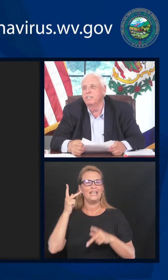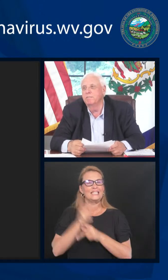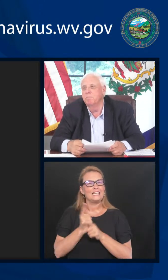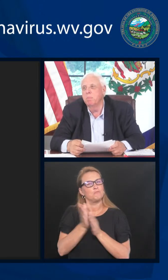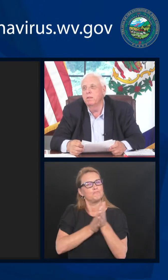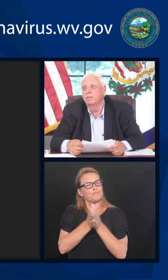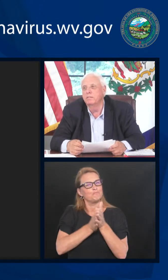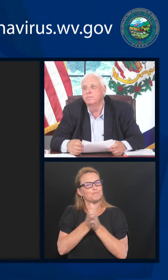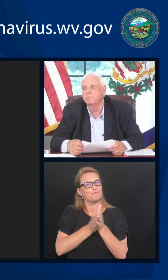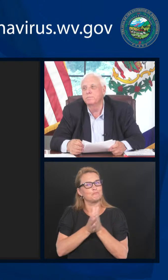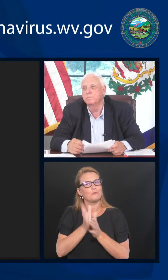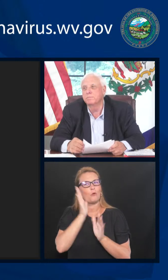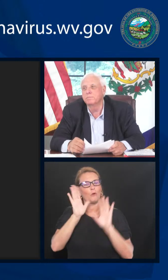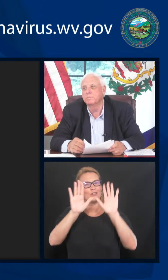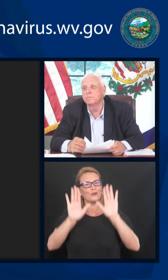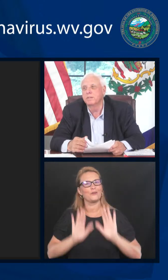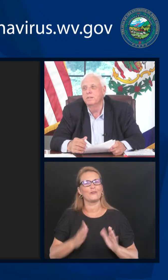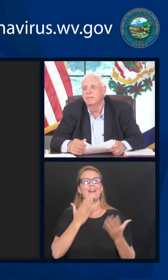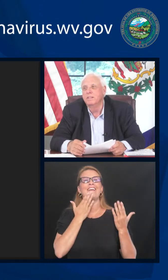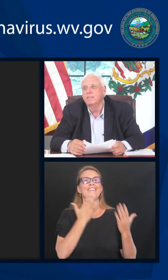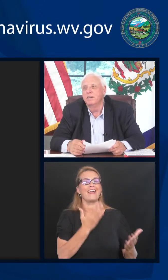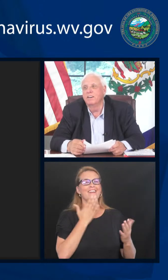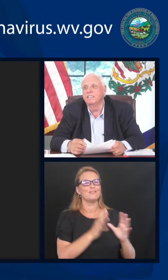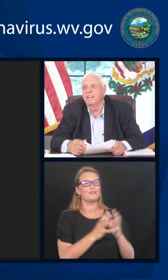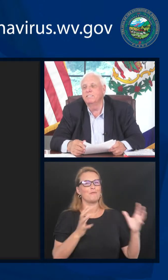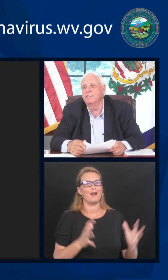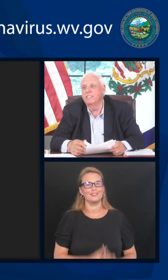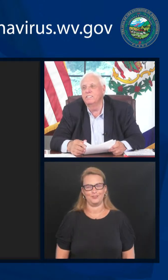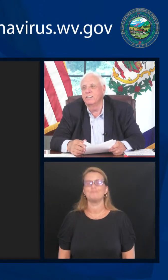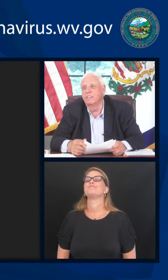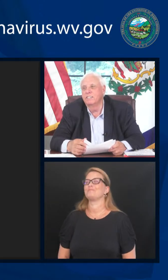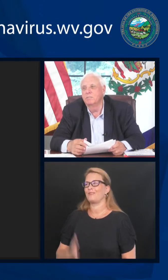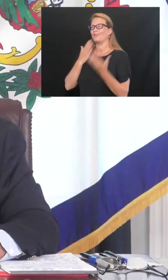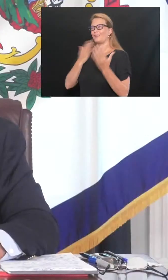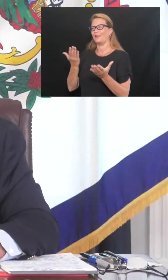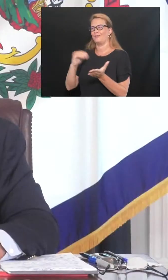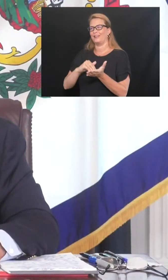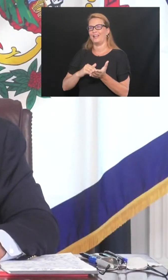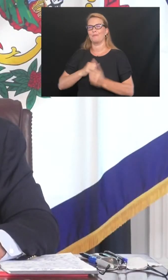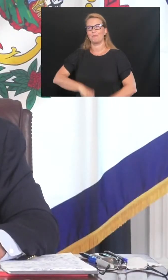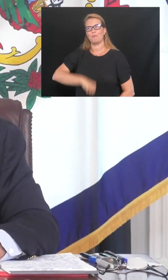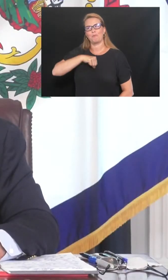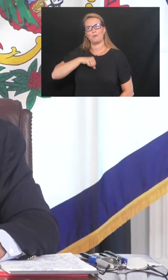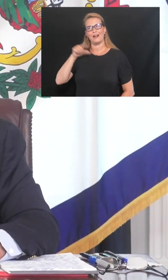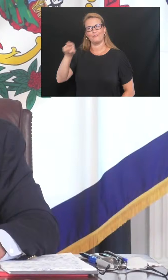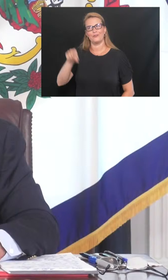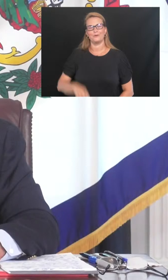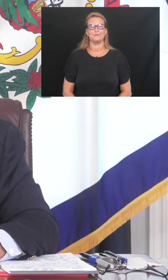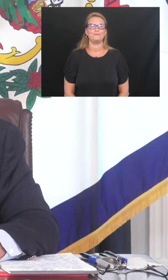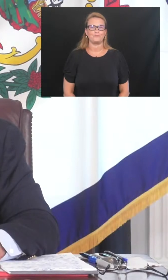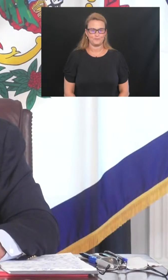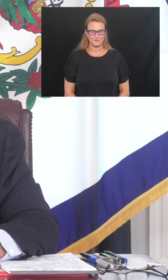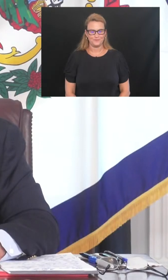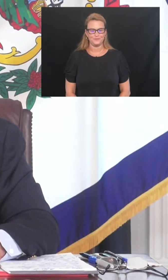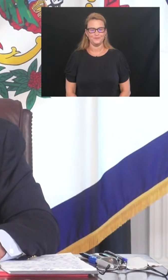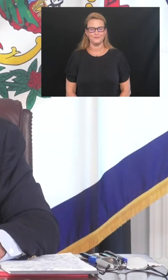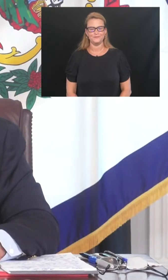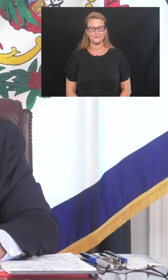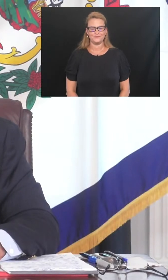great. Yes, sir. Thank you. All right. Thanks again, John. Proud of you, buddy. Thank you, sir.